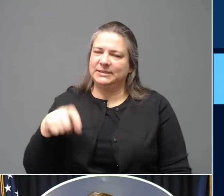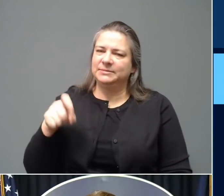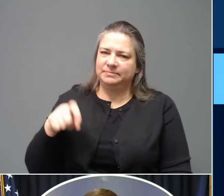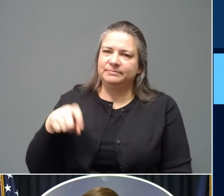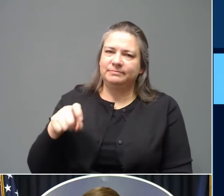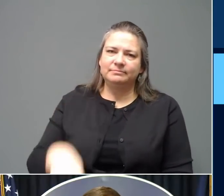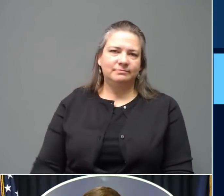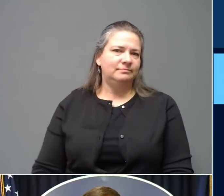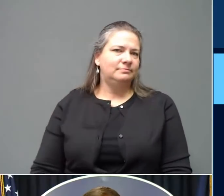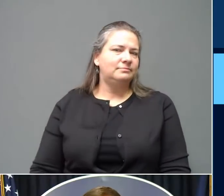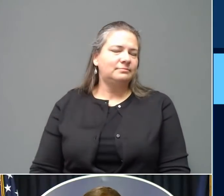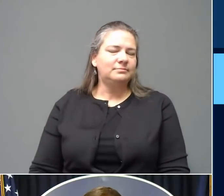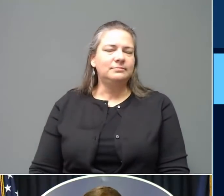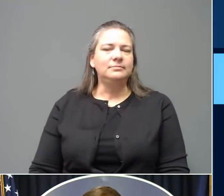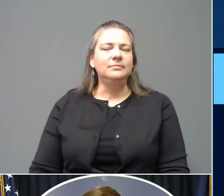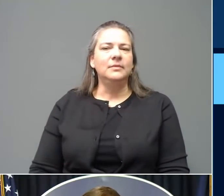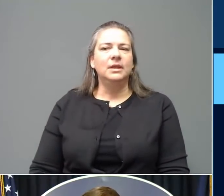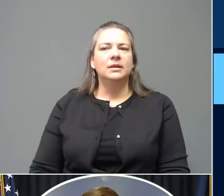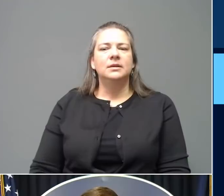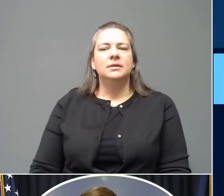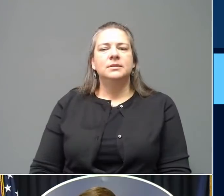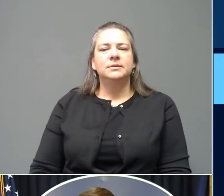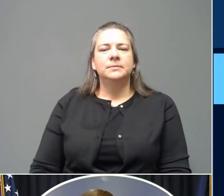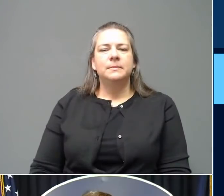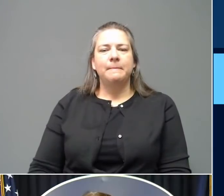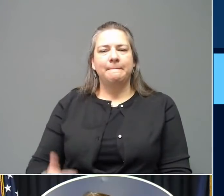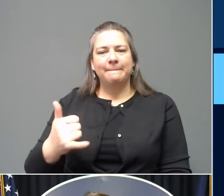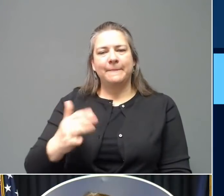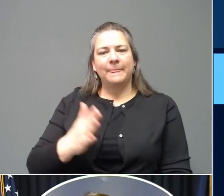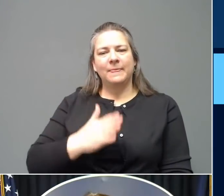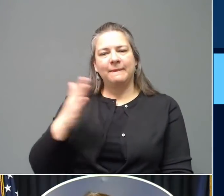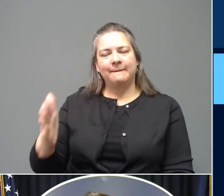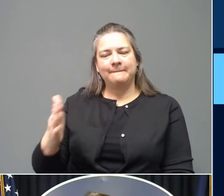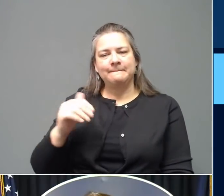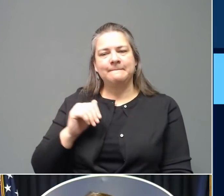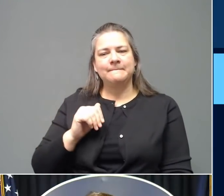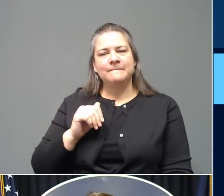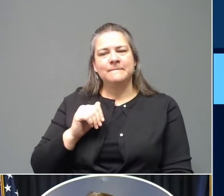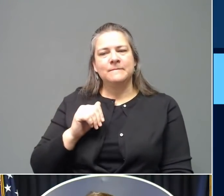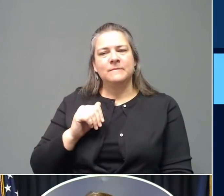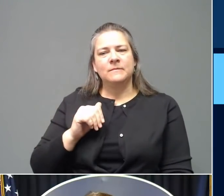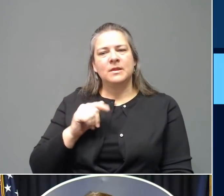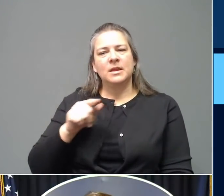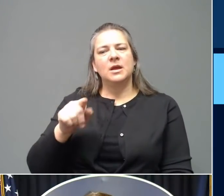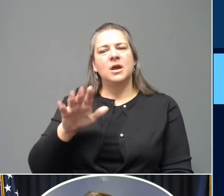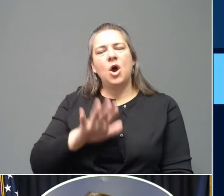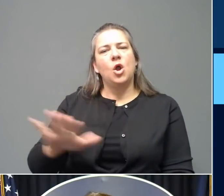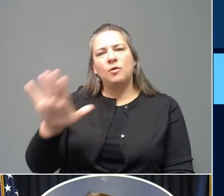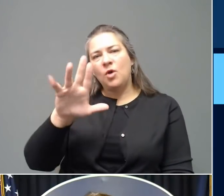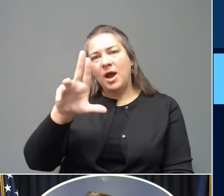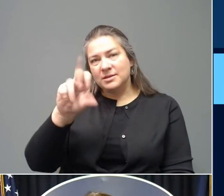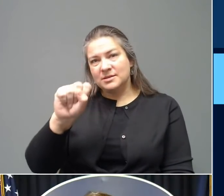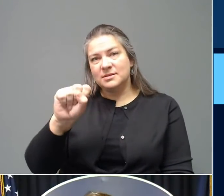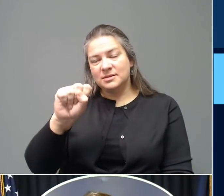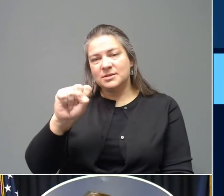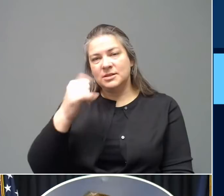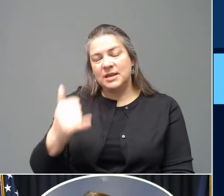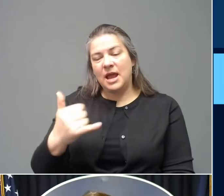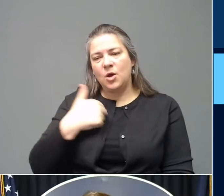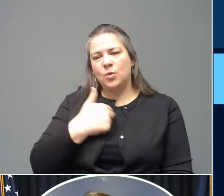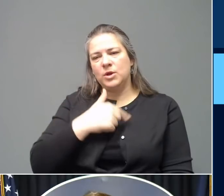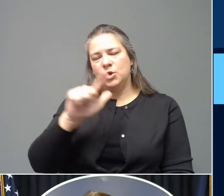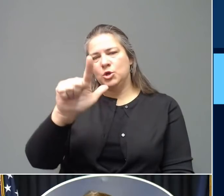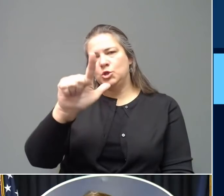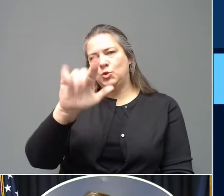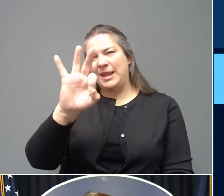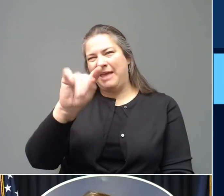Federal report also went through where we rank on some different things across the country. We are 29th in the